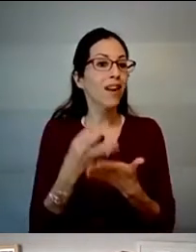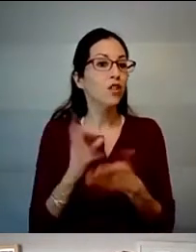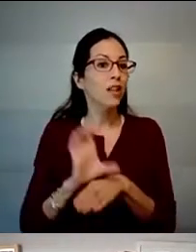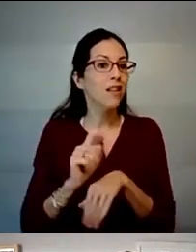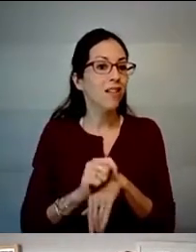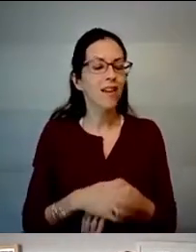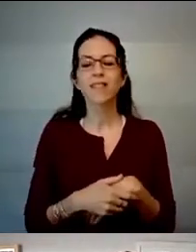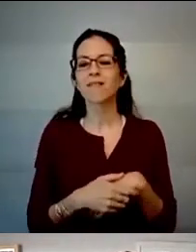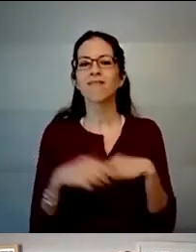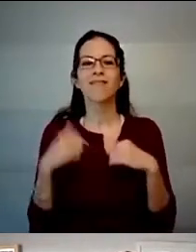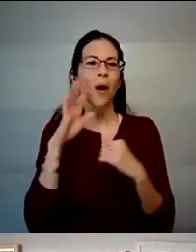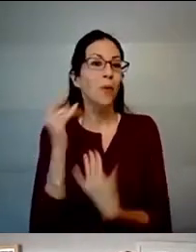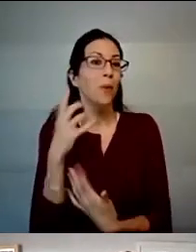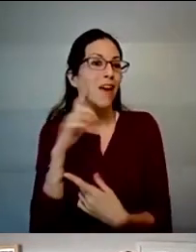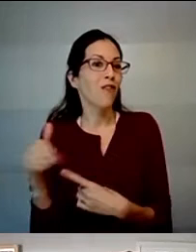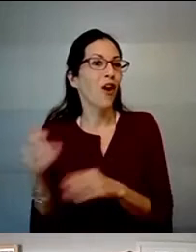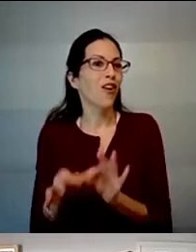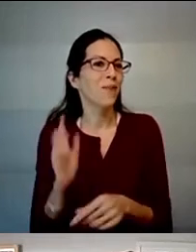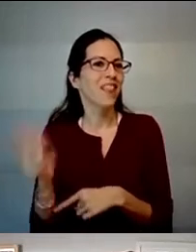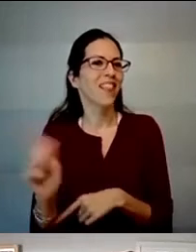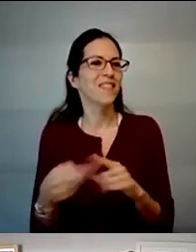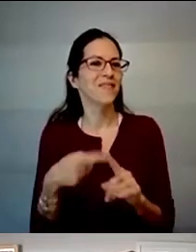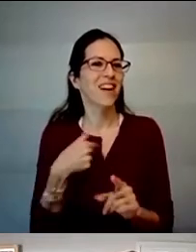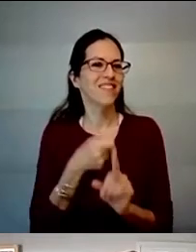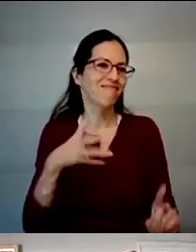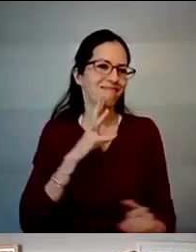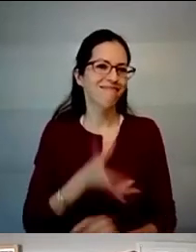I'll wait for my other stuff when I talk. Thank you.